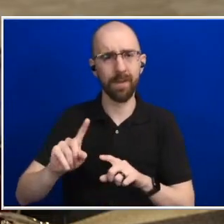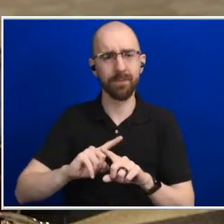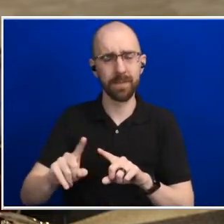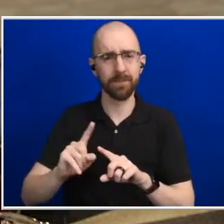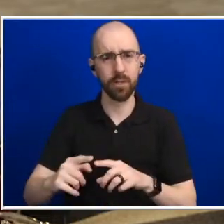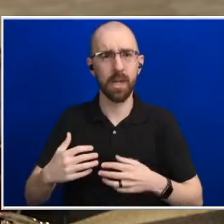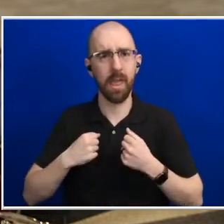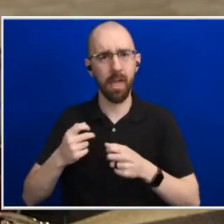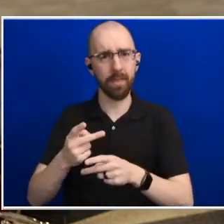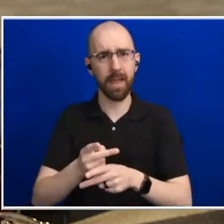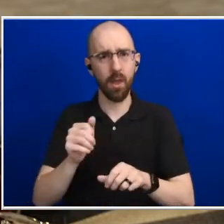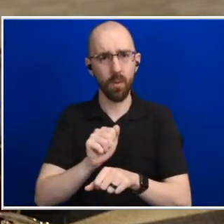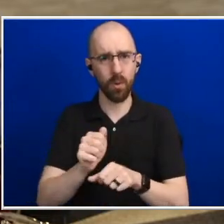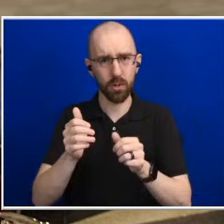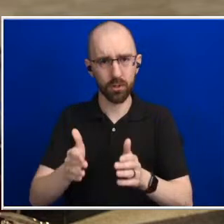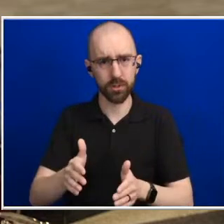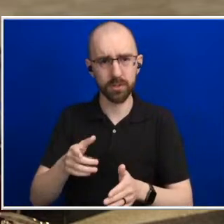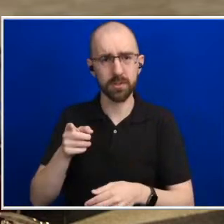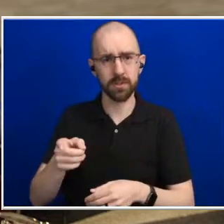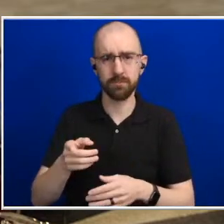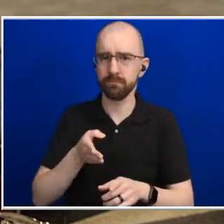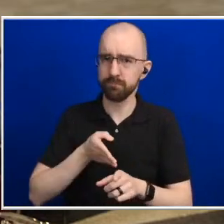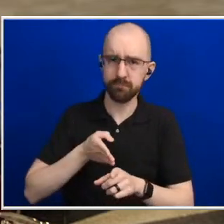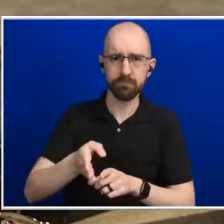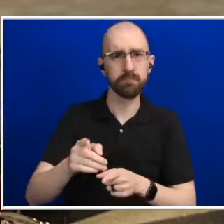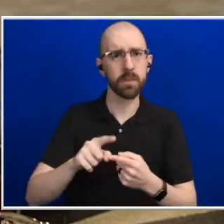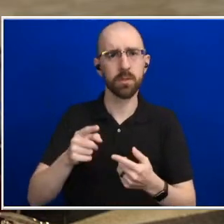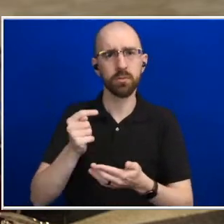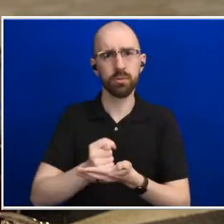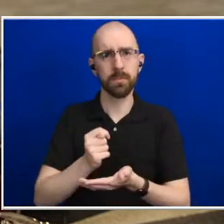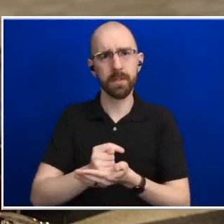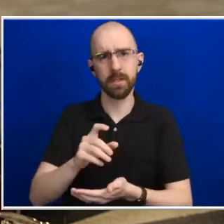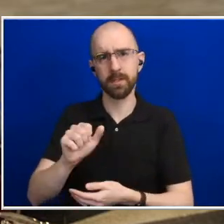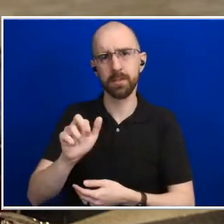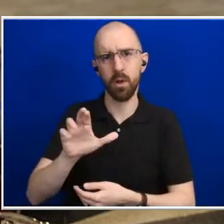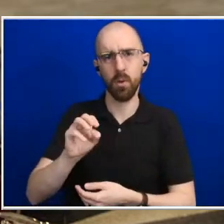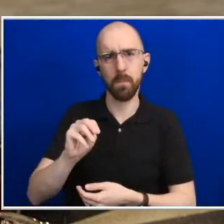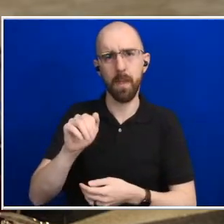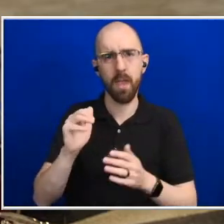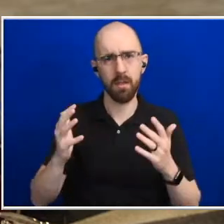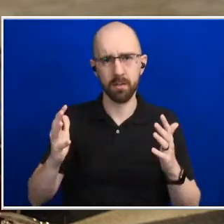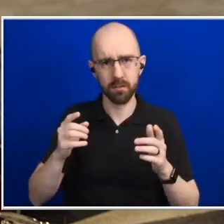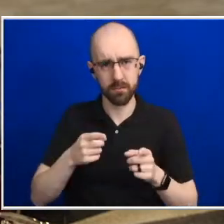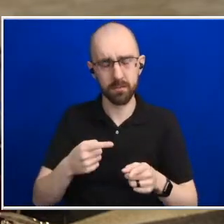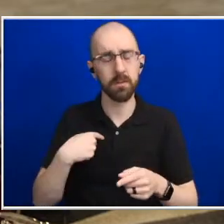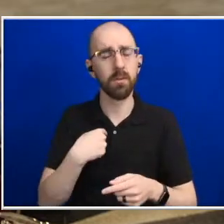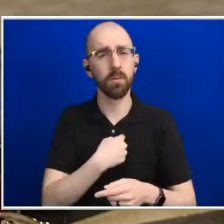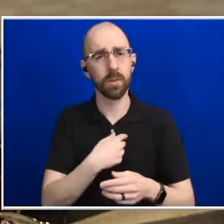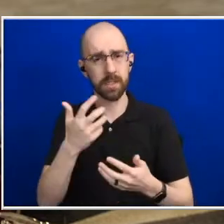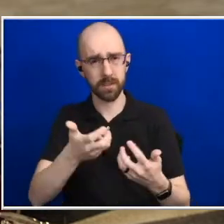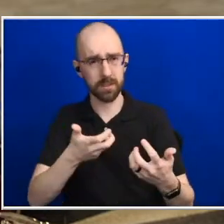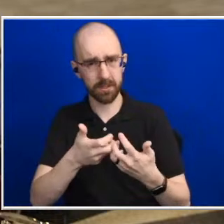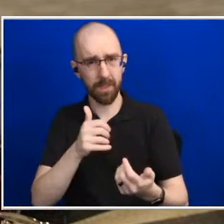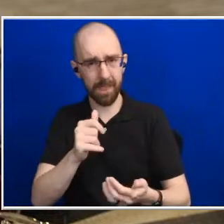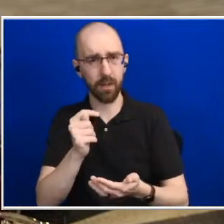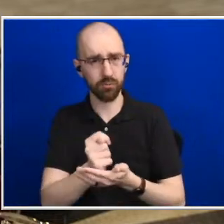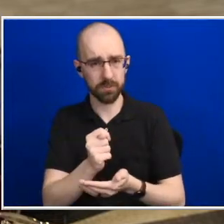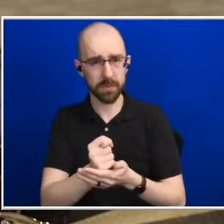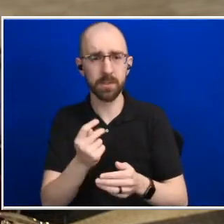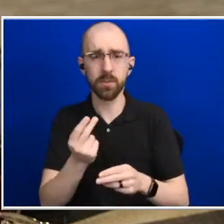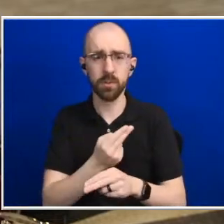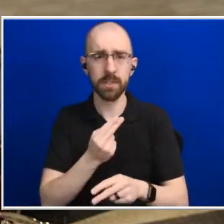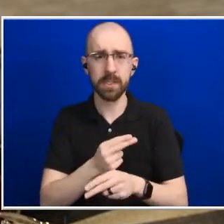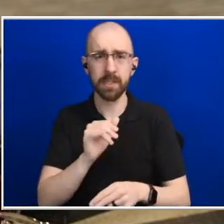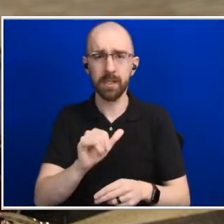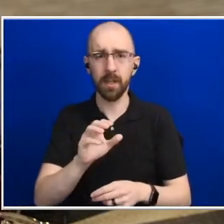workers purely dedicated to the treatment of sarcoma. And we tailor that treatment using the molecular